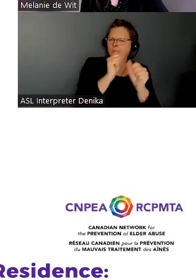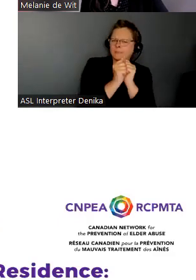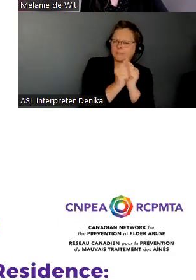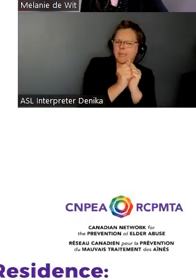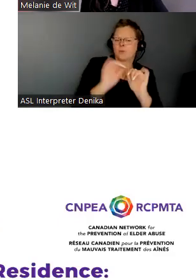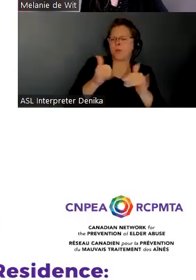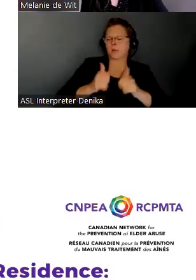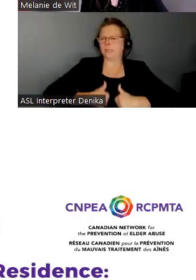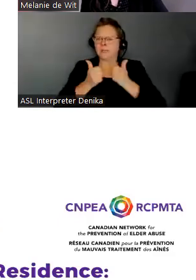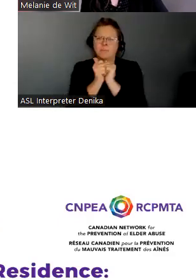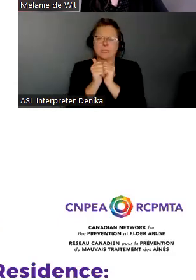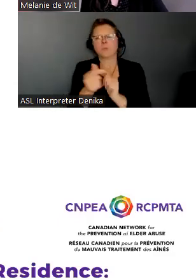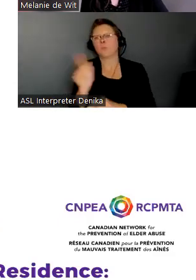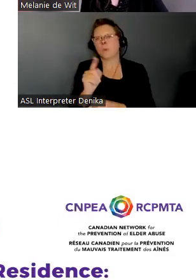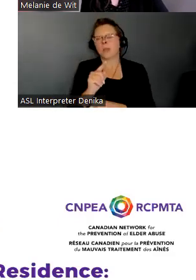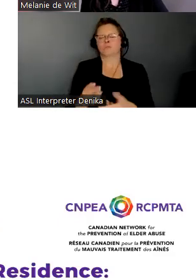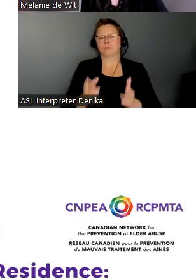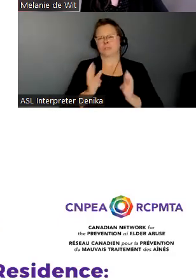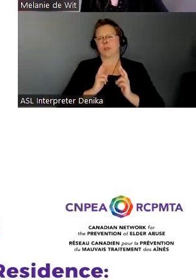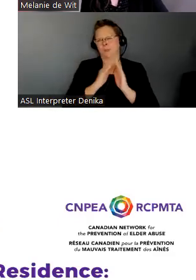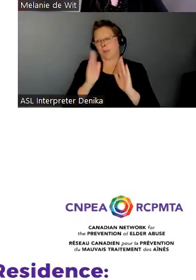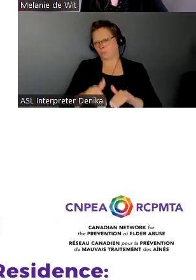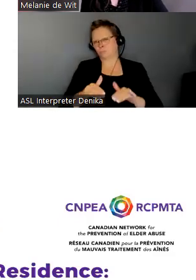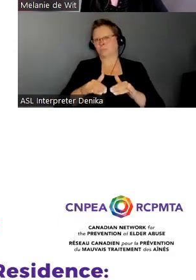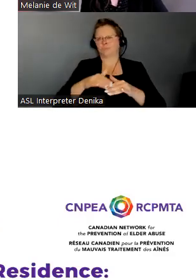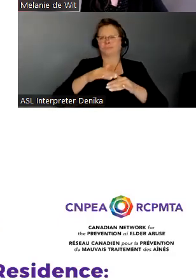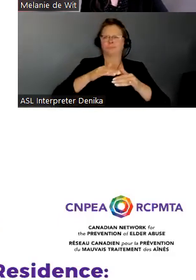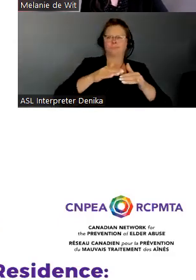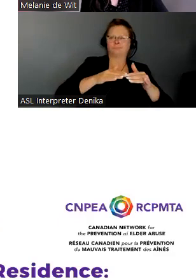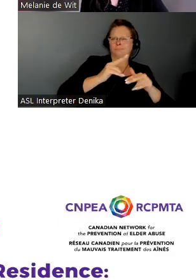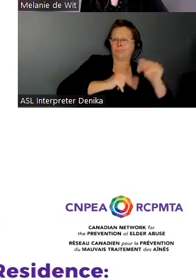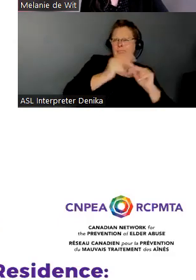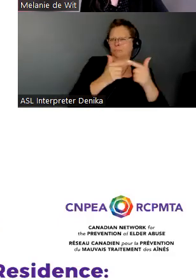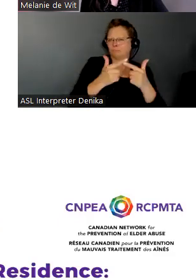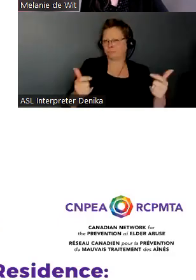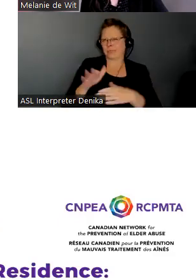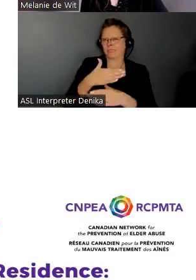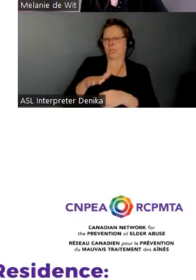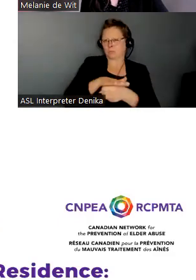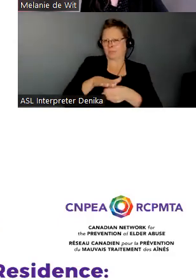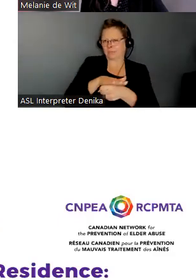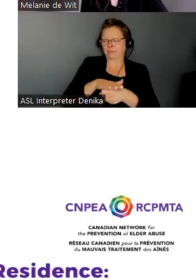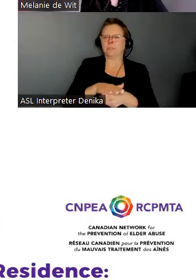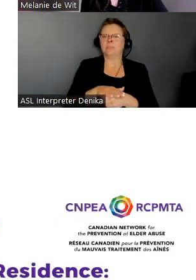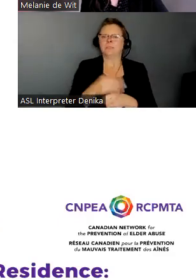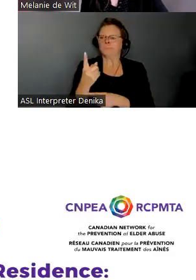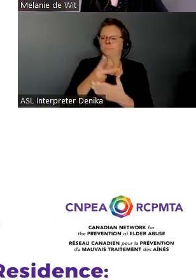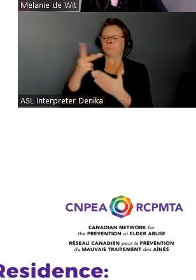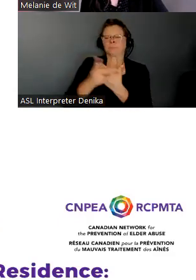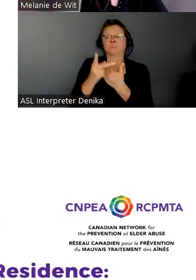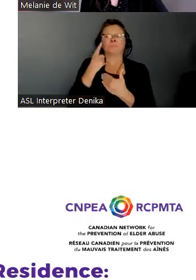in retirement residence or cohabitating in shared spaces. So there's a program that's just been out. It's called